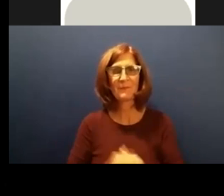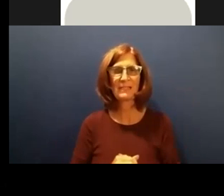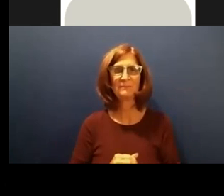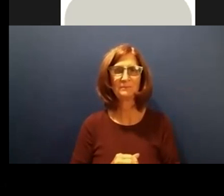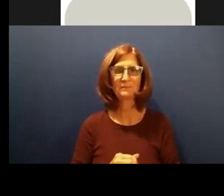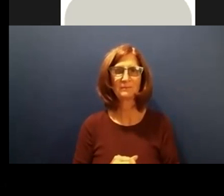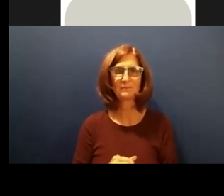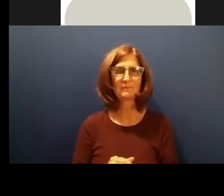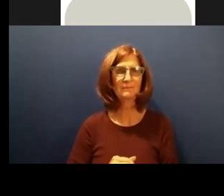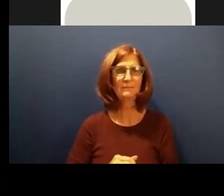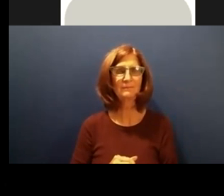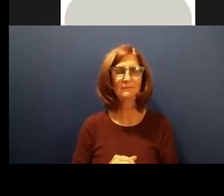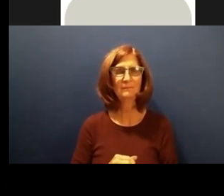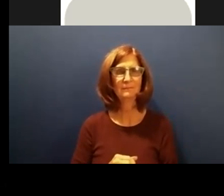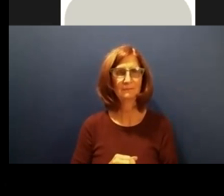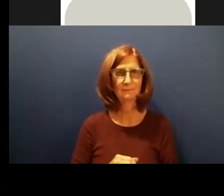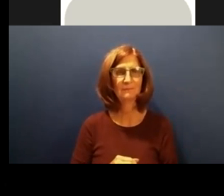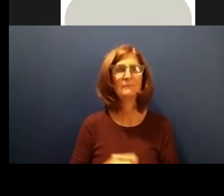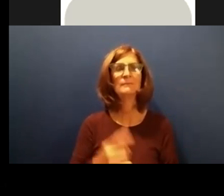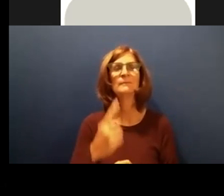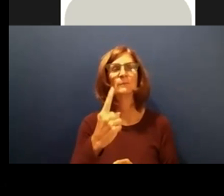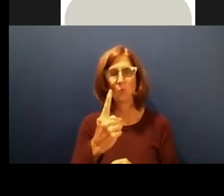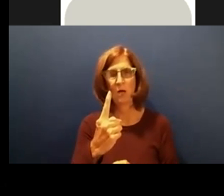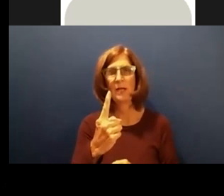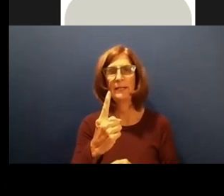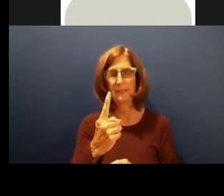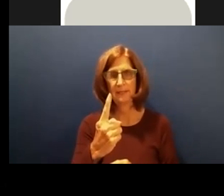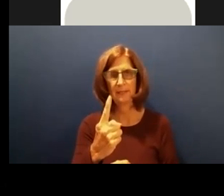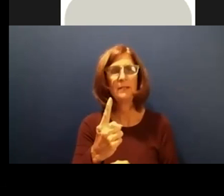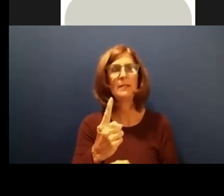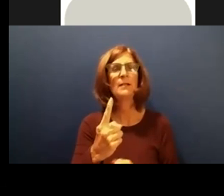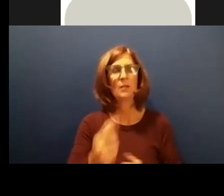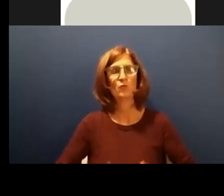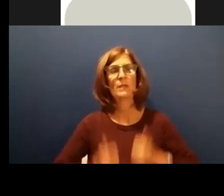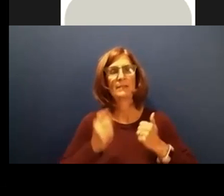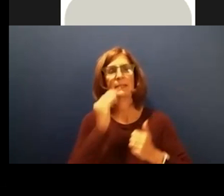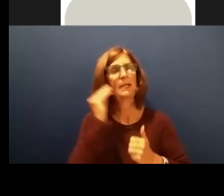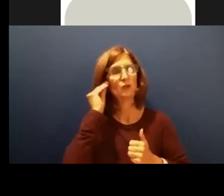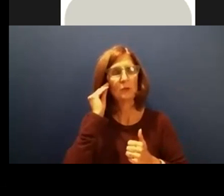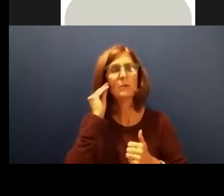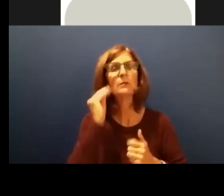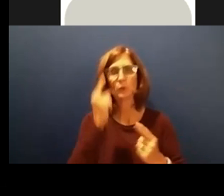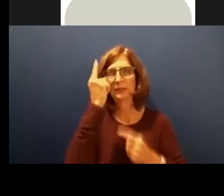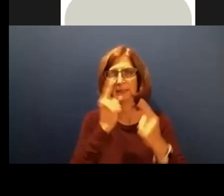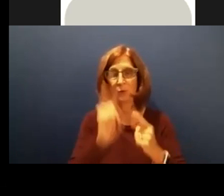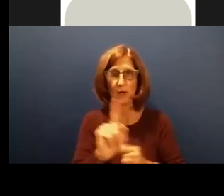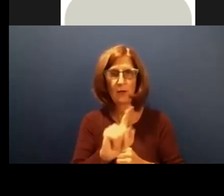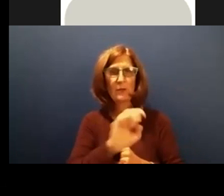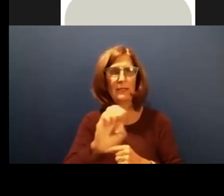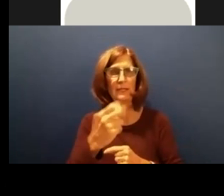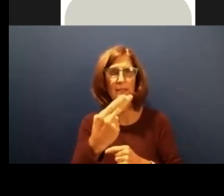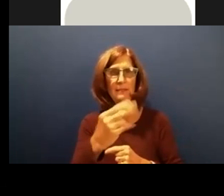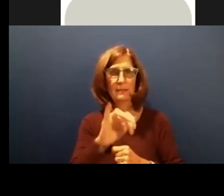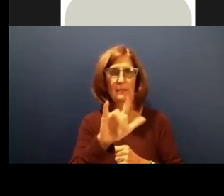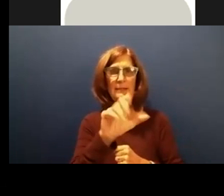So we've got one residential lending project to consider in East Hills today. And I